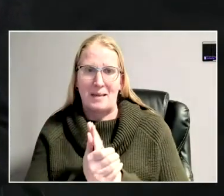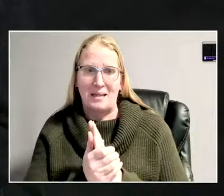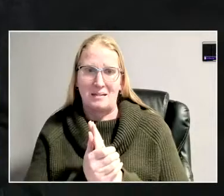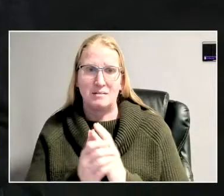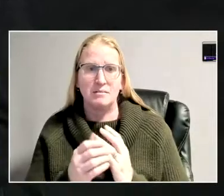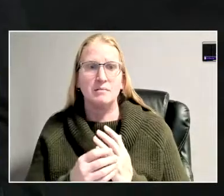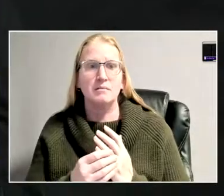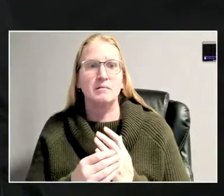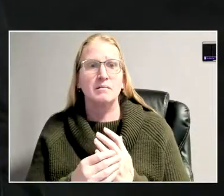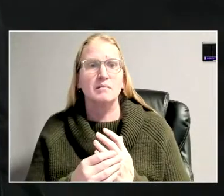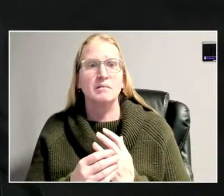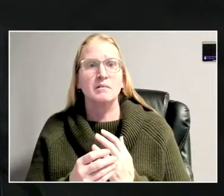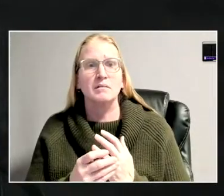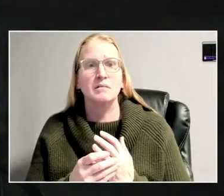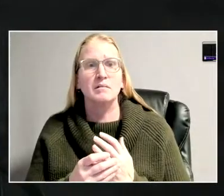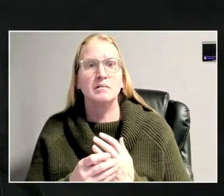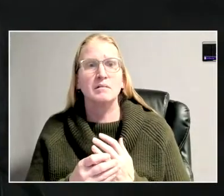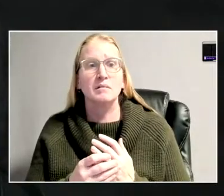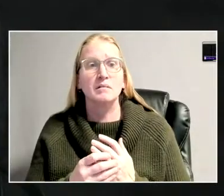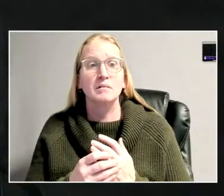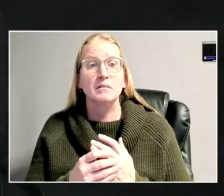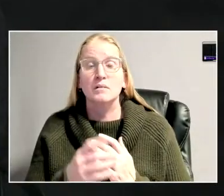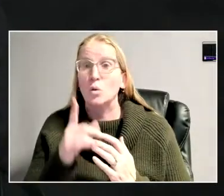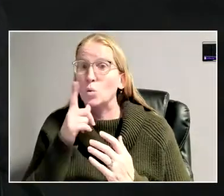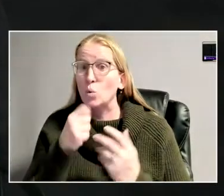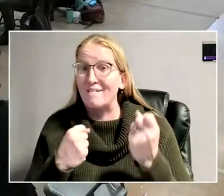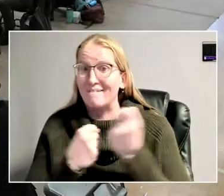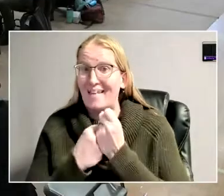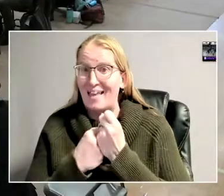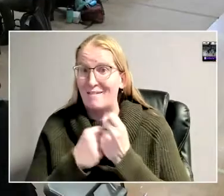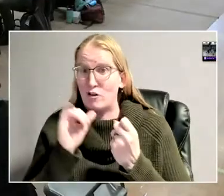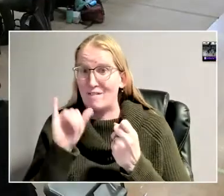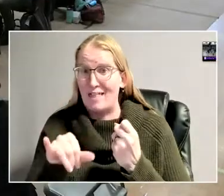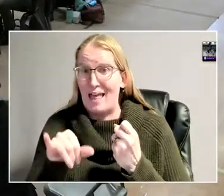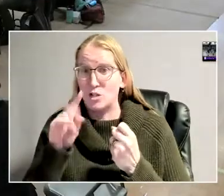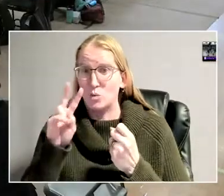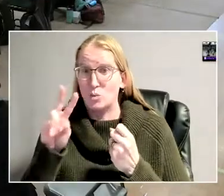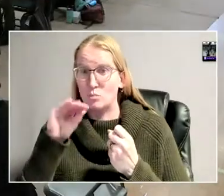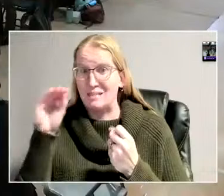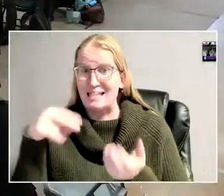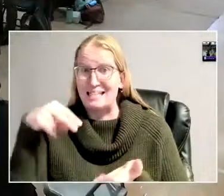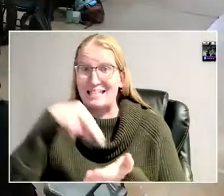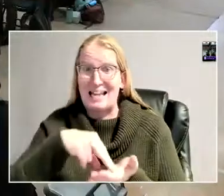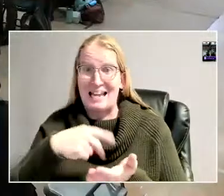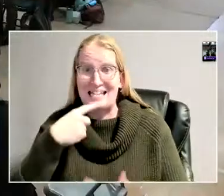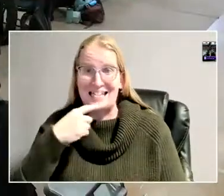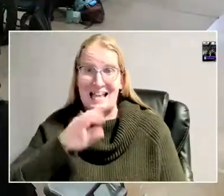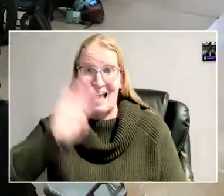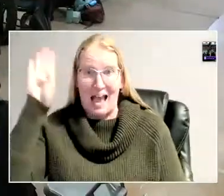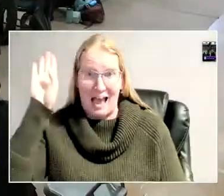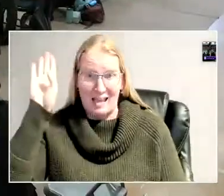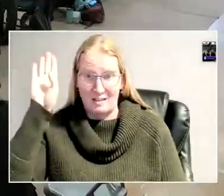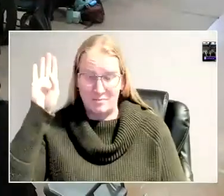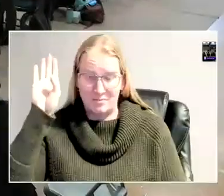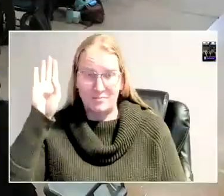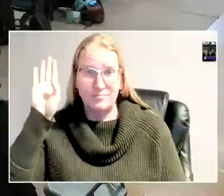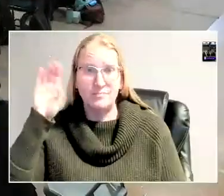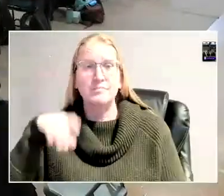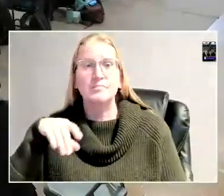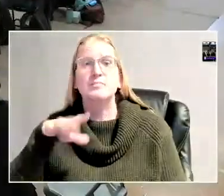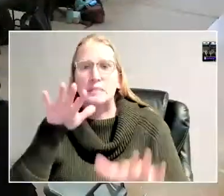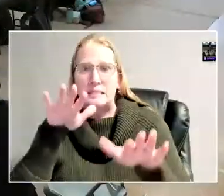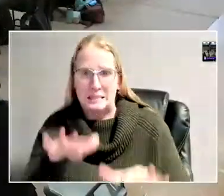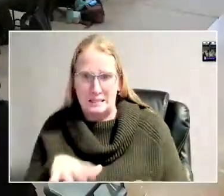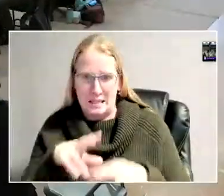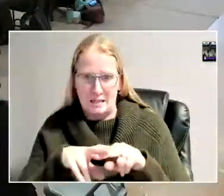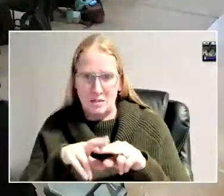Amendment all those in favor of amending to 2% please stand and say I you can be seated thank you all